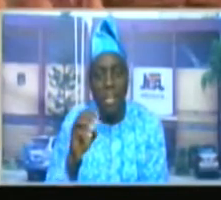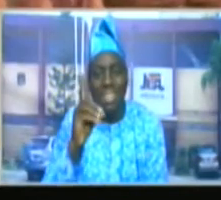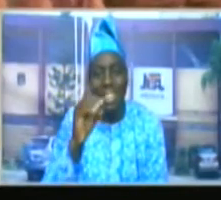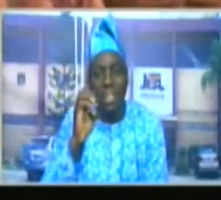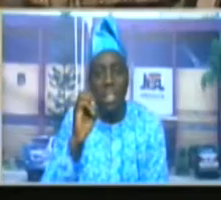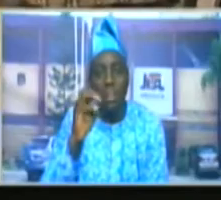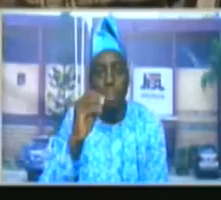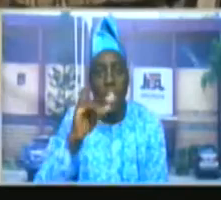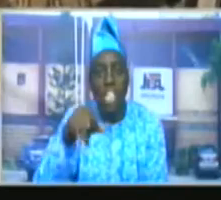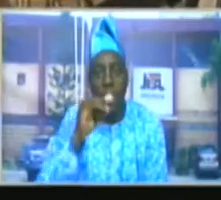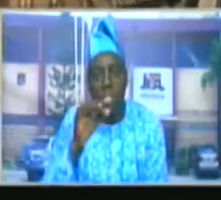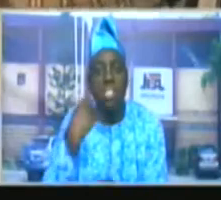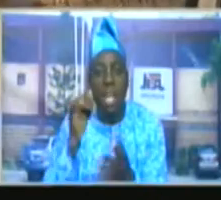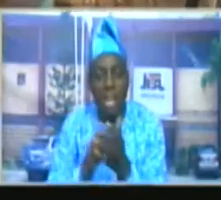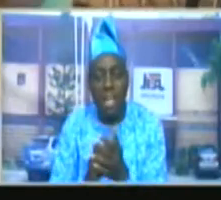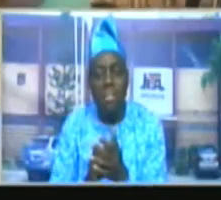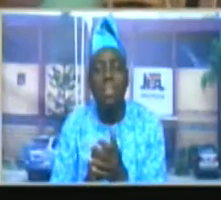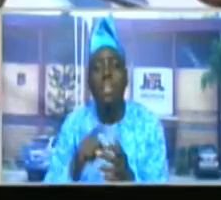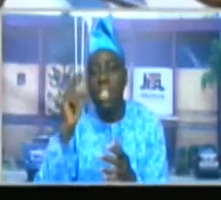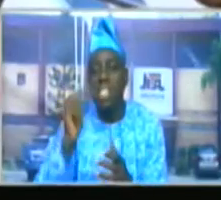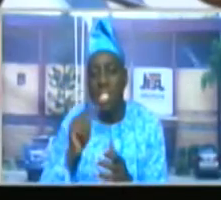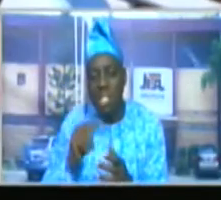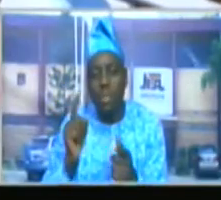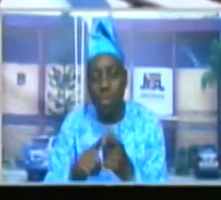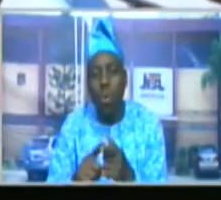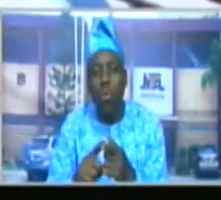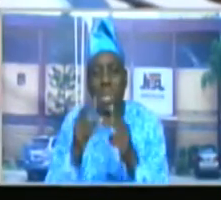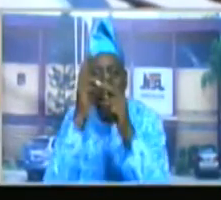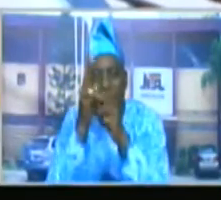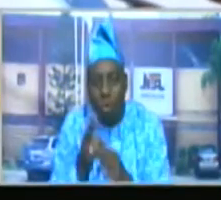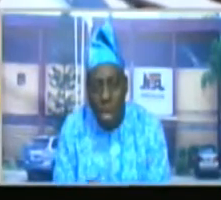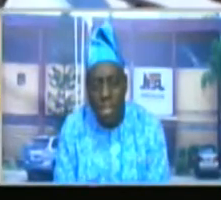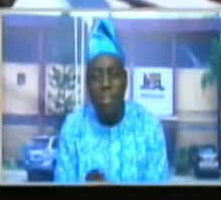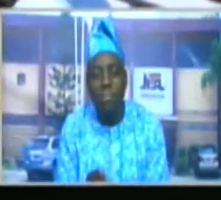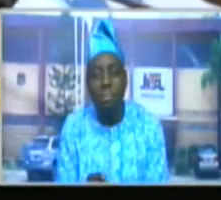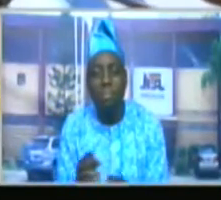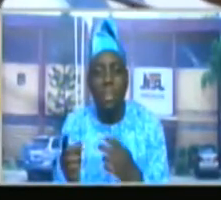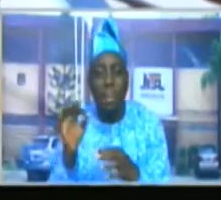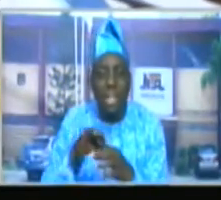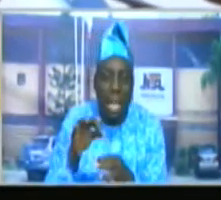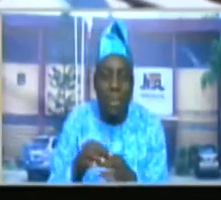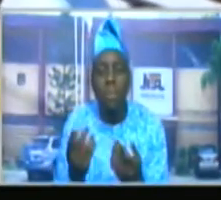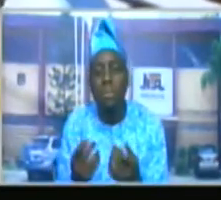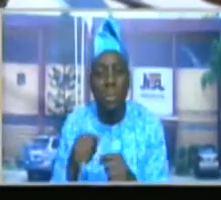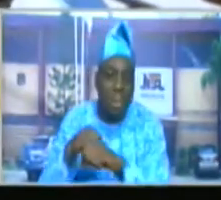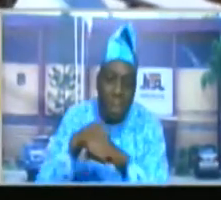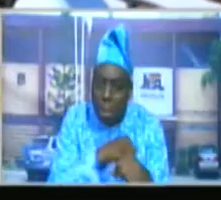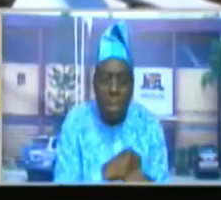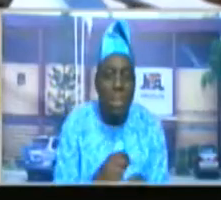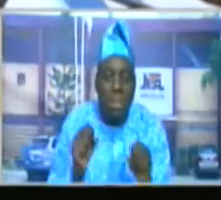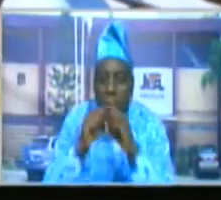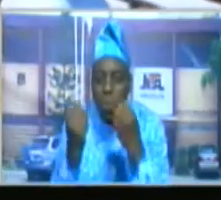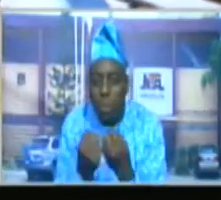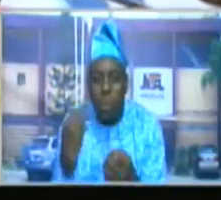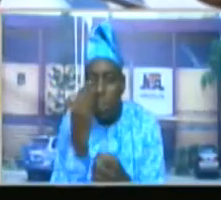at addressing critical challenges facing the nation. We talk about insecurity, we talk about election, and we talk about social media